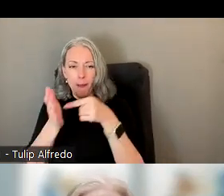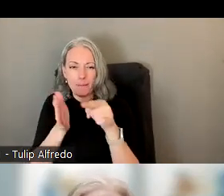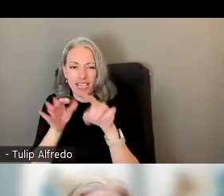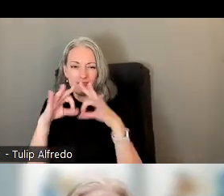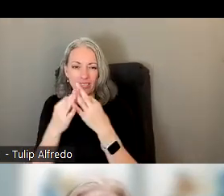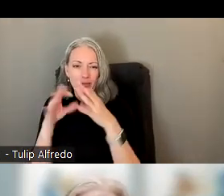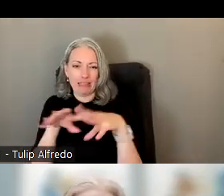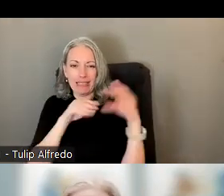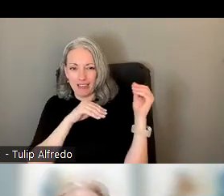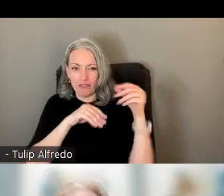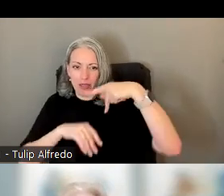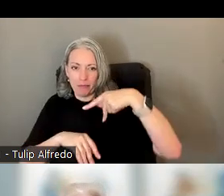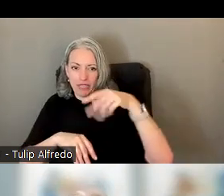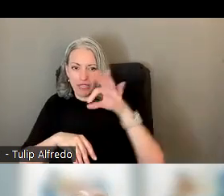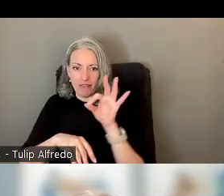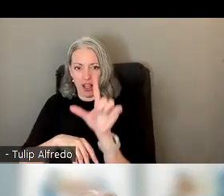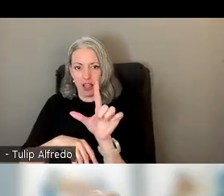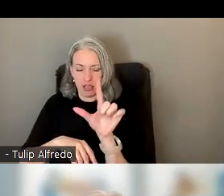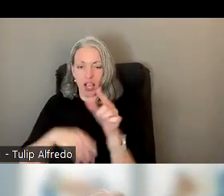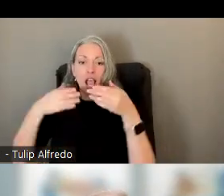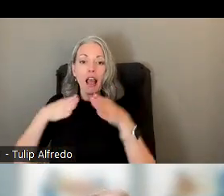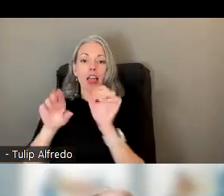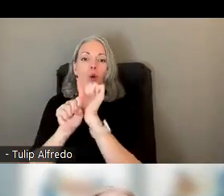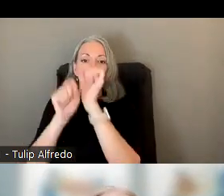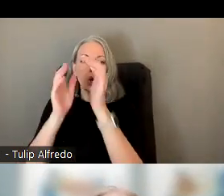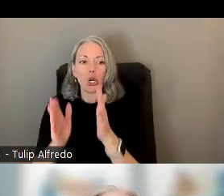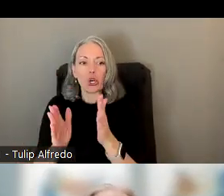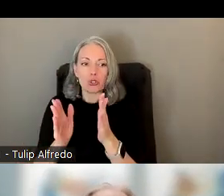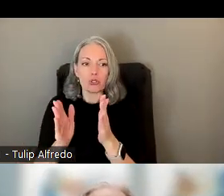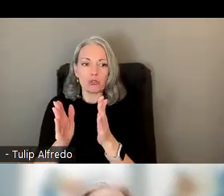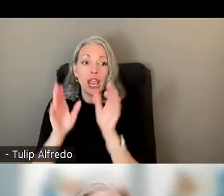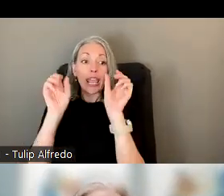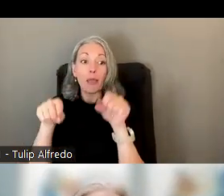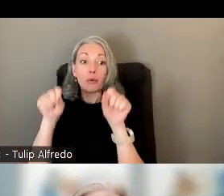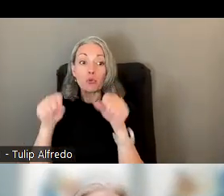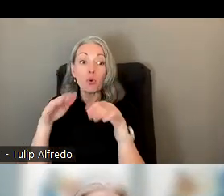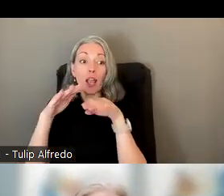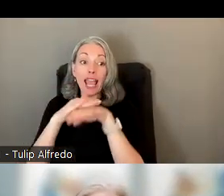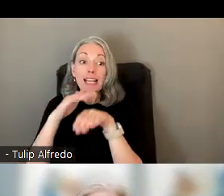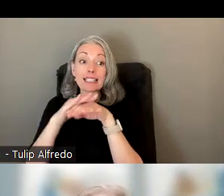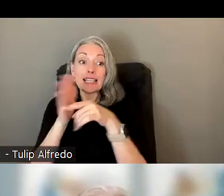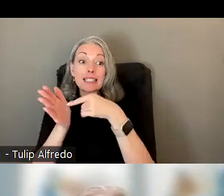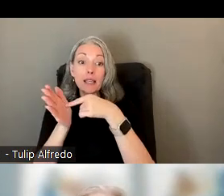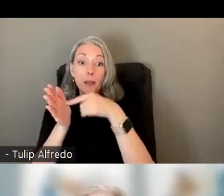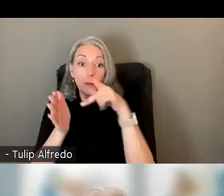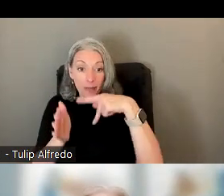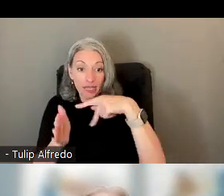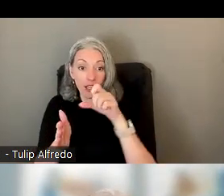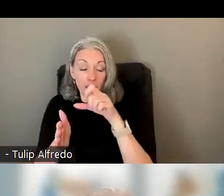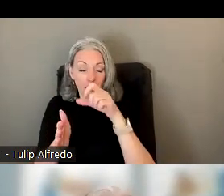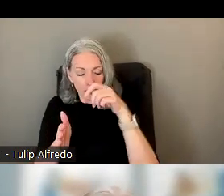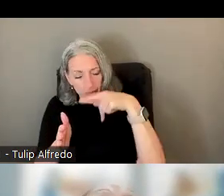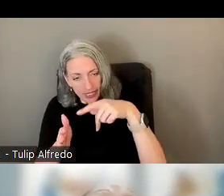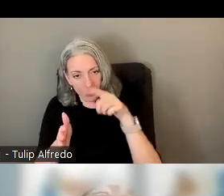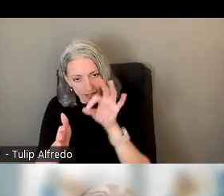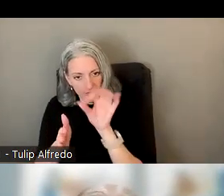AB 2123. This would allow workers to be able to access paid family leave without having to use